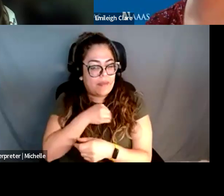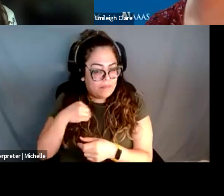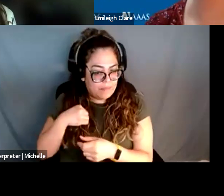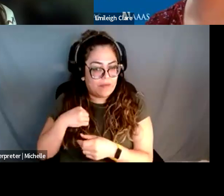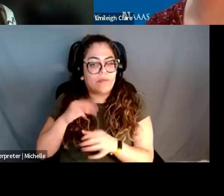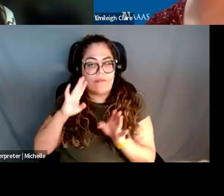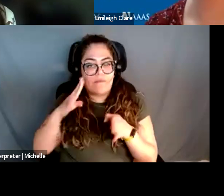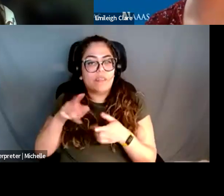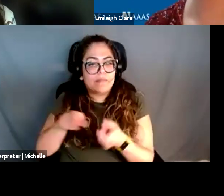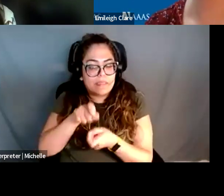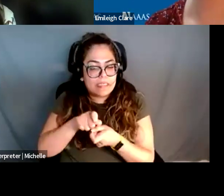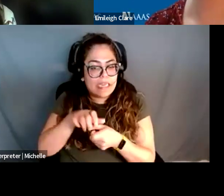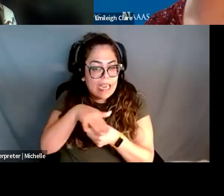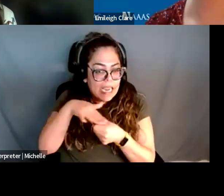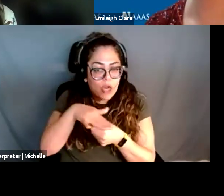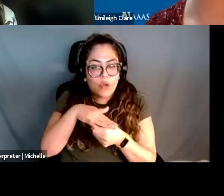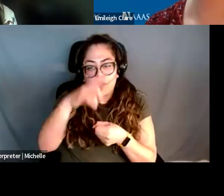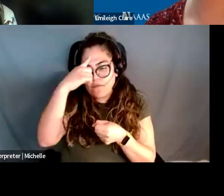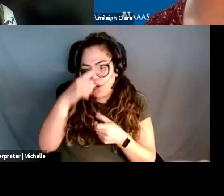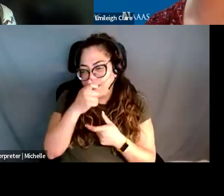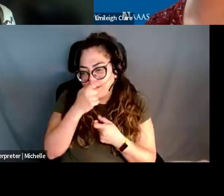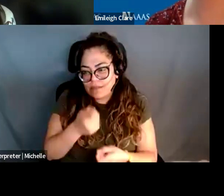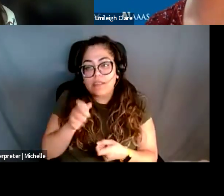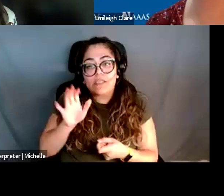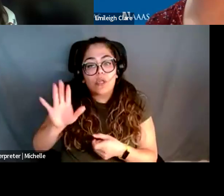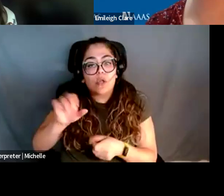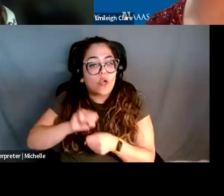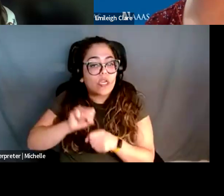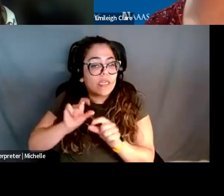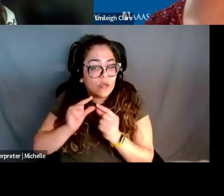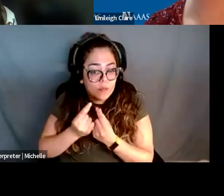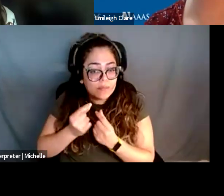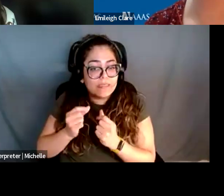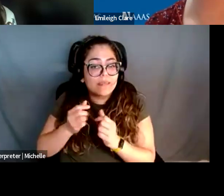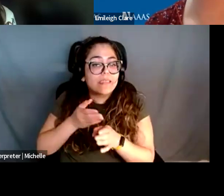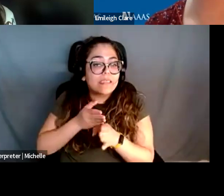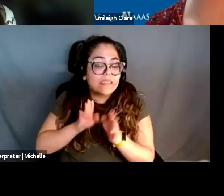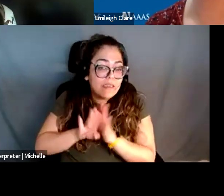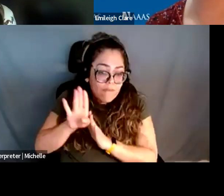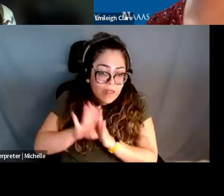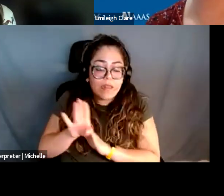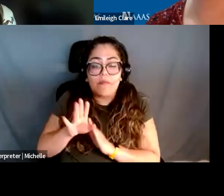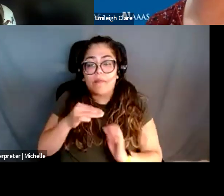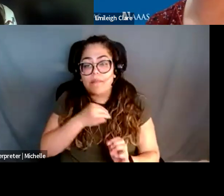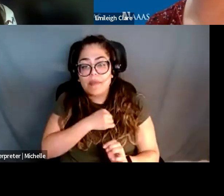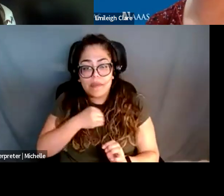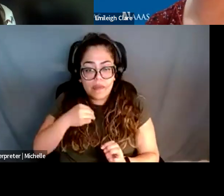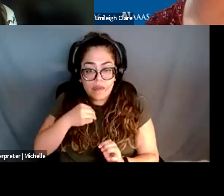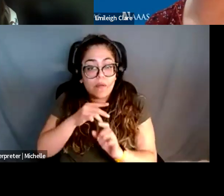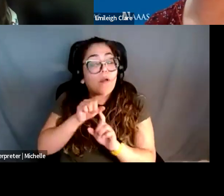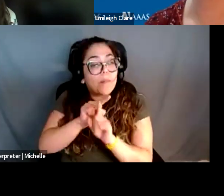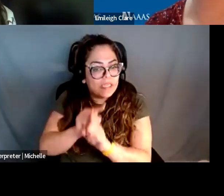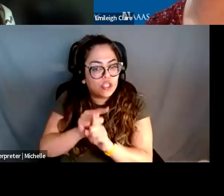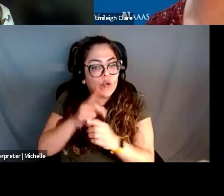particular areas of interest, those working groups at some of their conferences have developed these mentorship programs that help connect, maybe